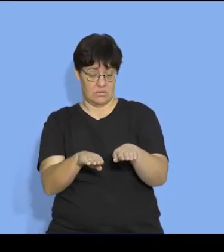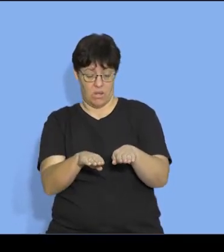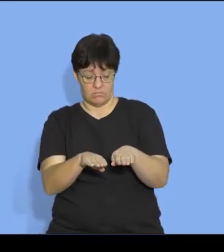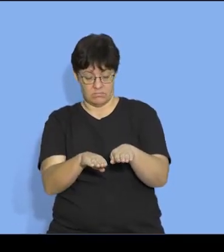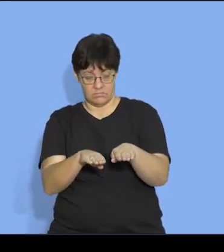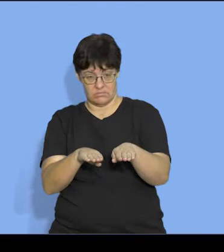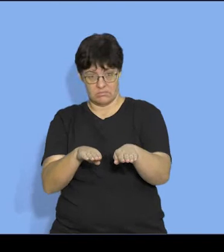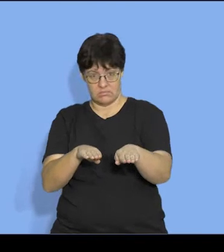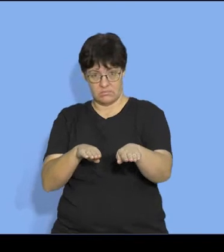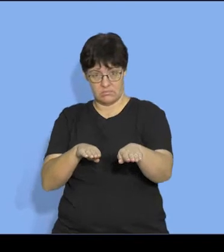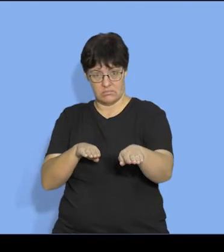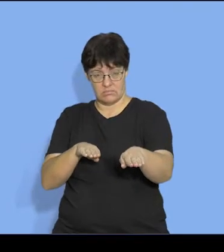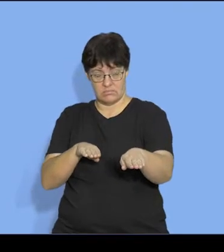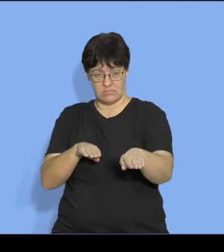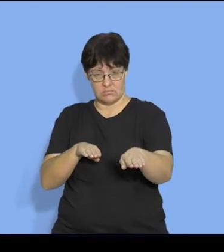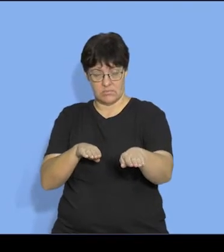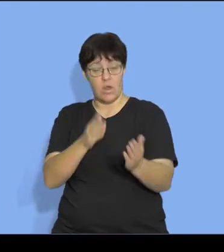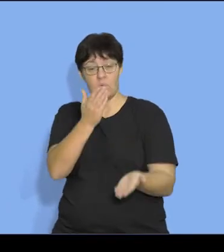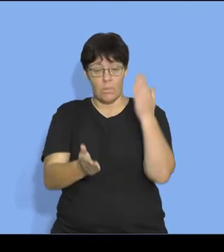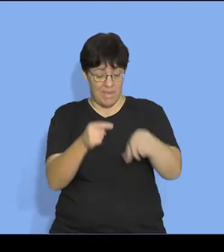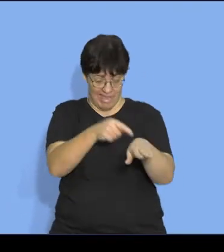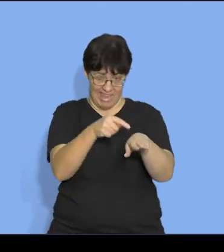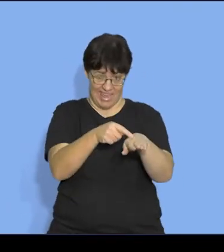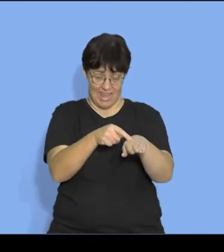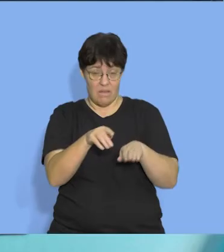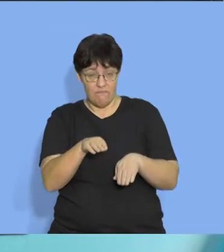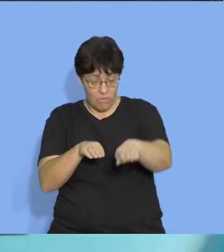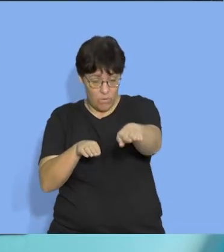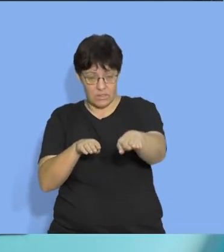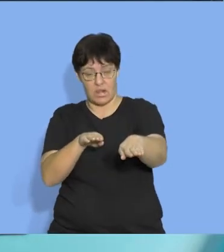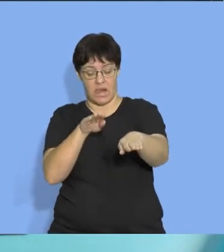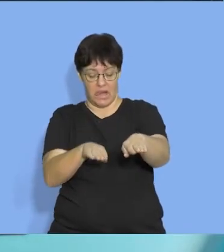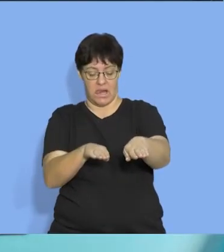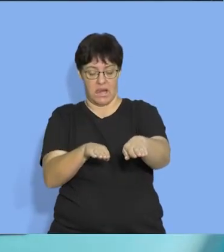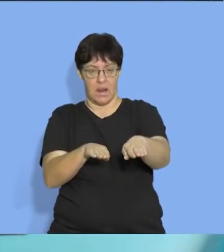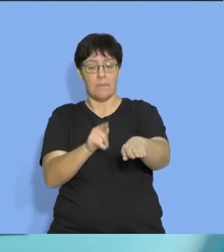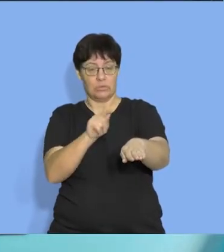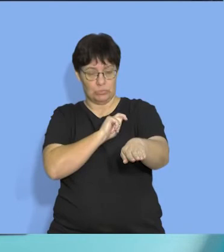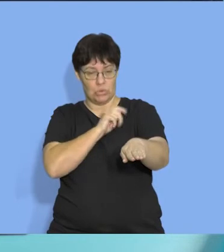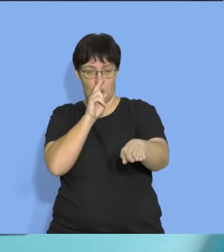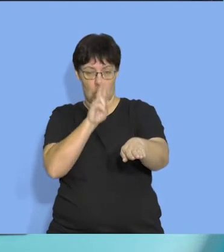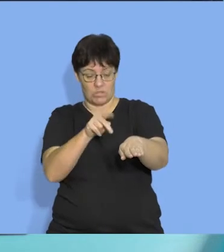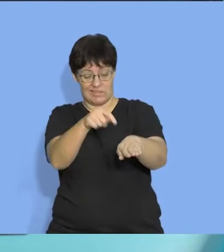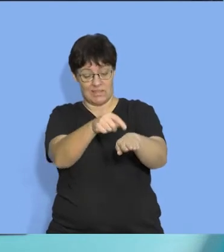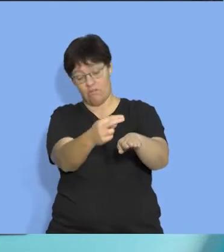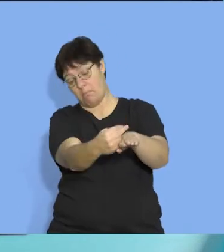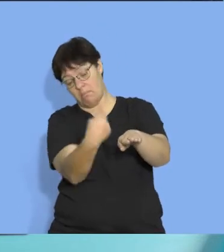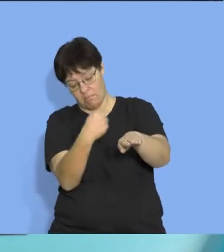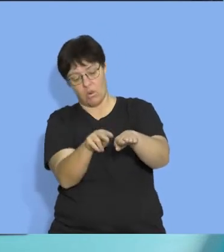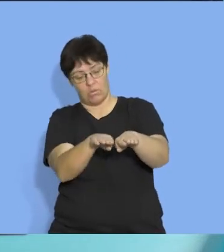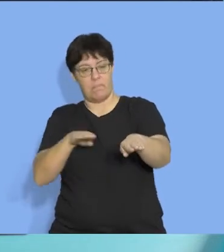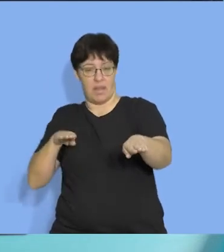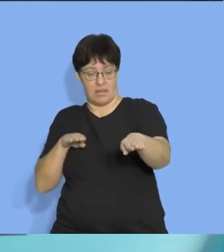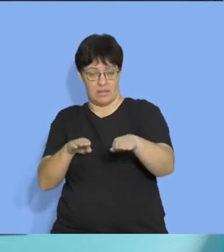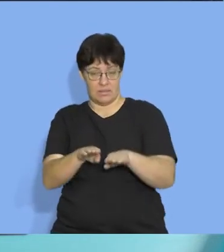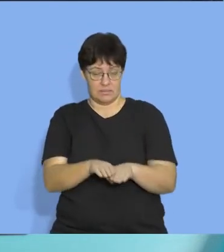Okay? You're going backwards compared to the car going forward. If I was using the stationary car as